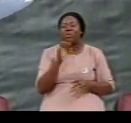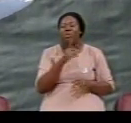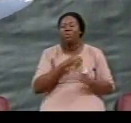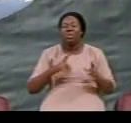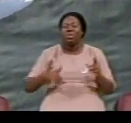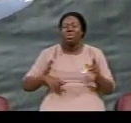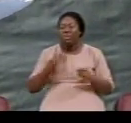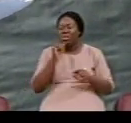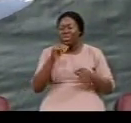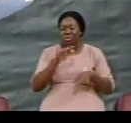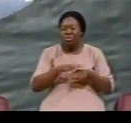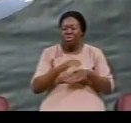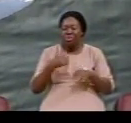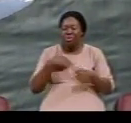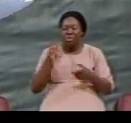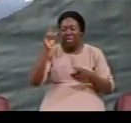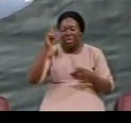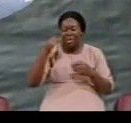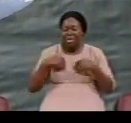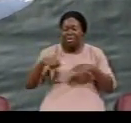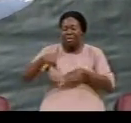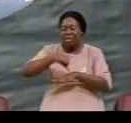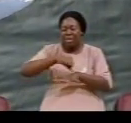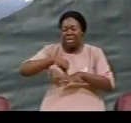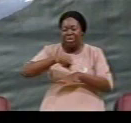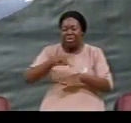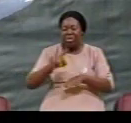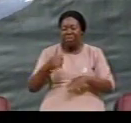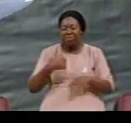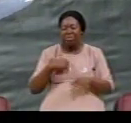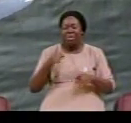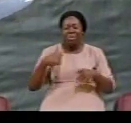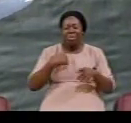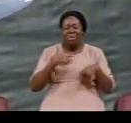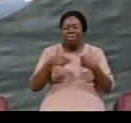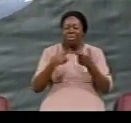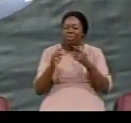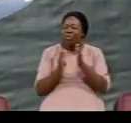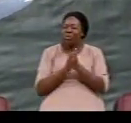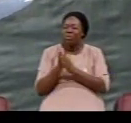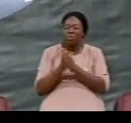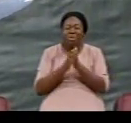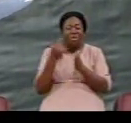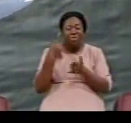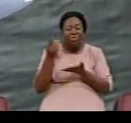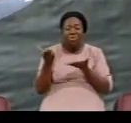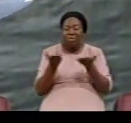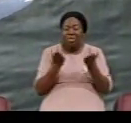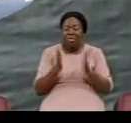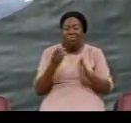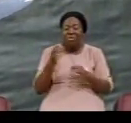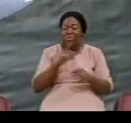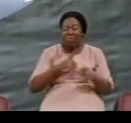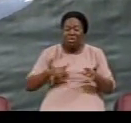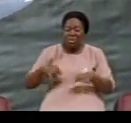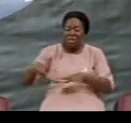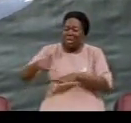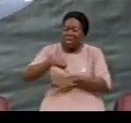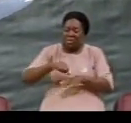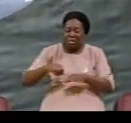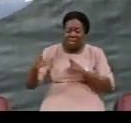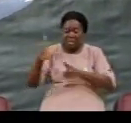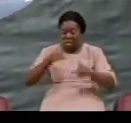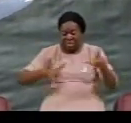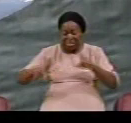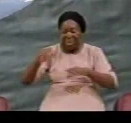has anointed me. We are going to pray for the servant of the Lord. Anointing. Somebody say